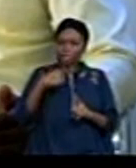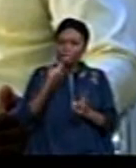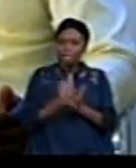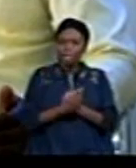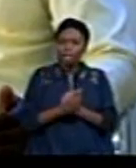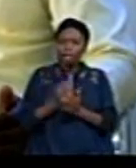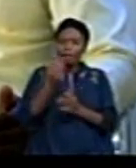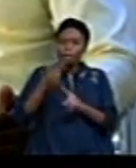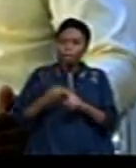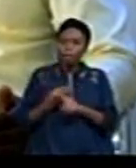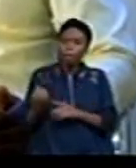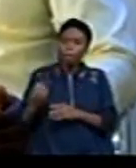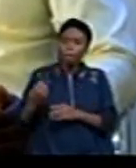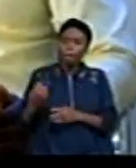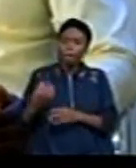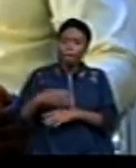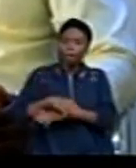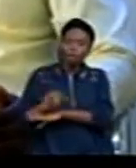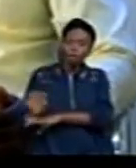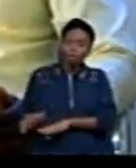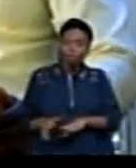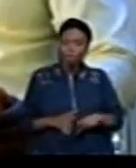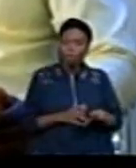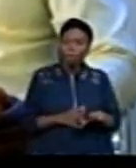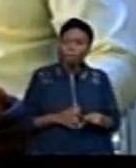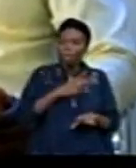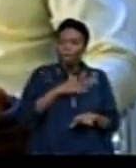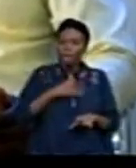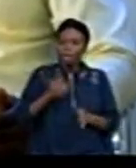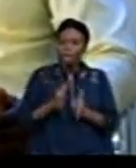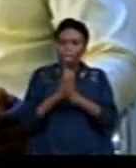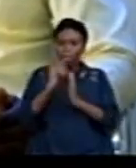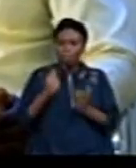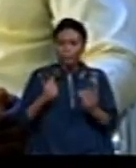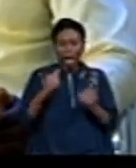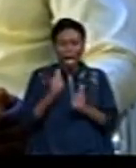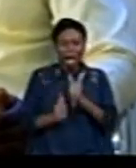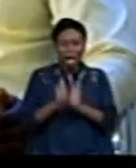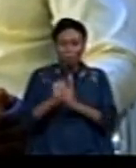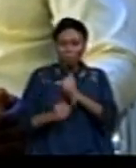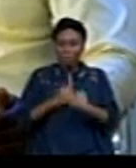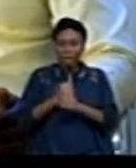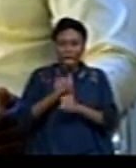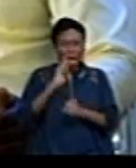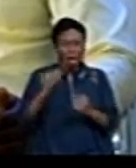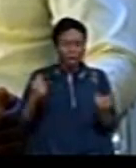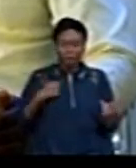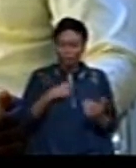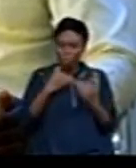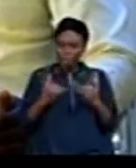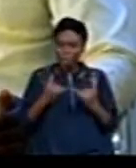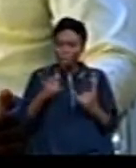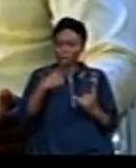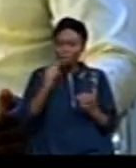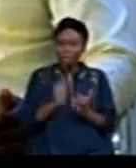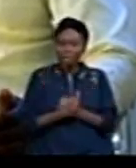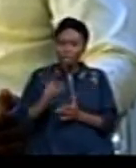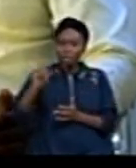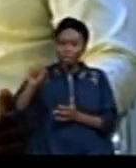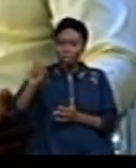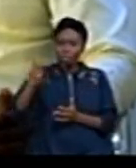Cross River. And then he asked me, which year are we now? I told him we are in